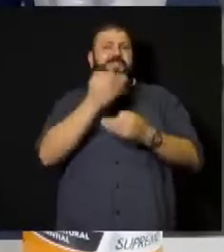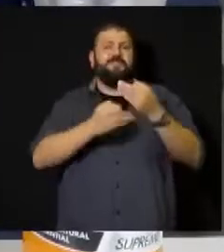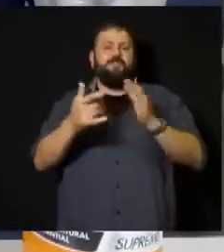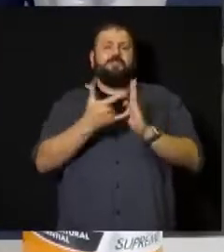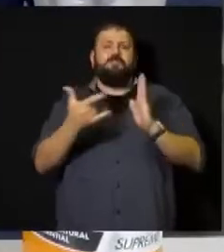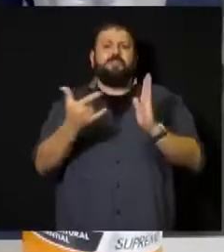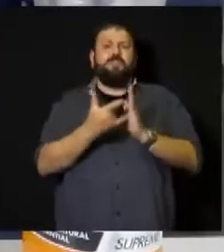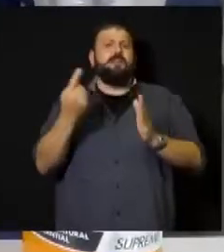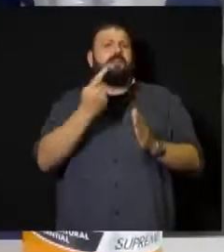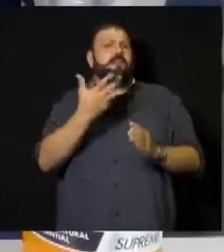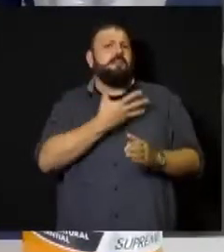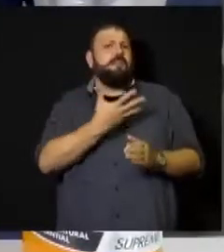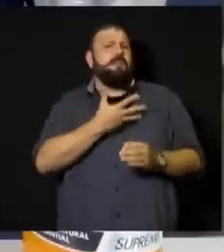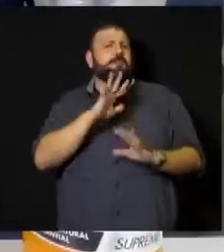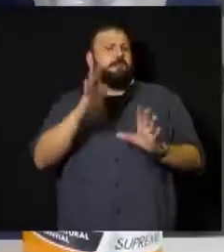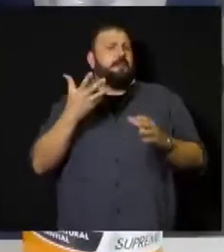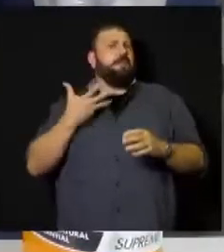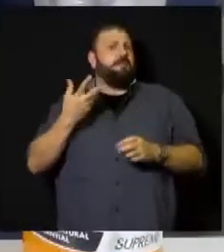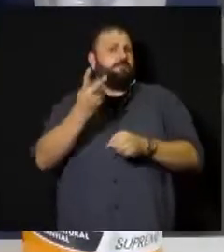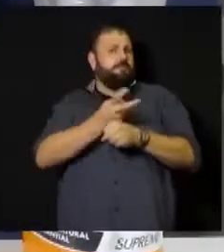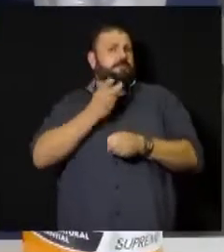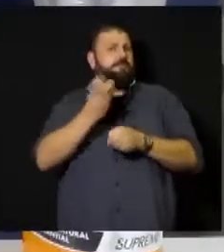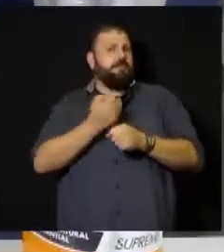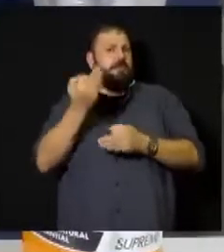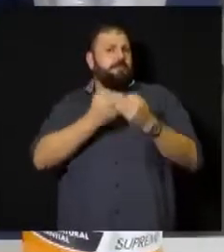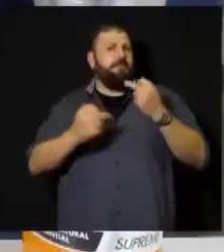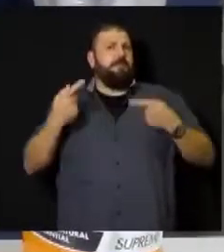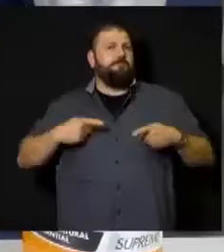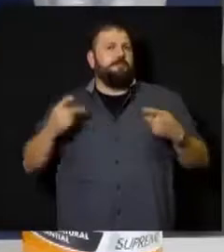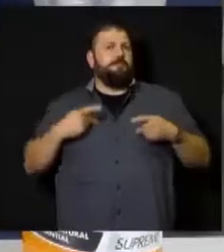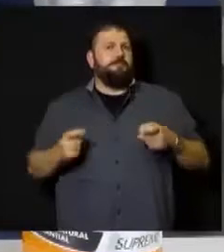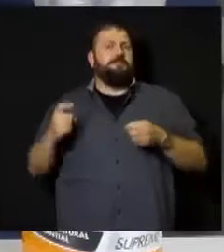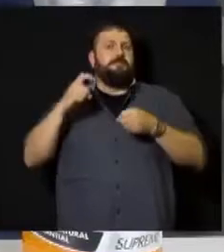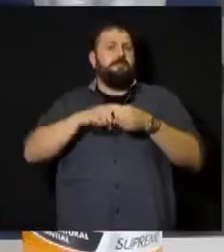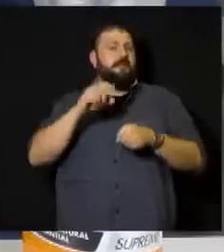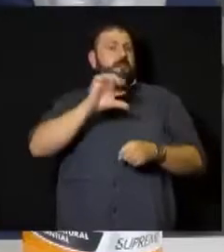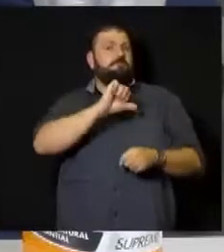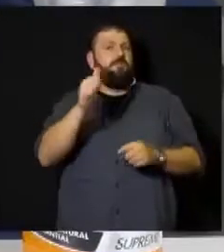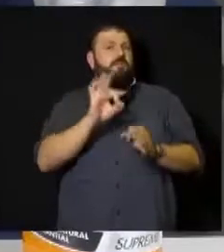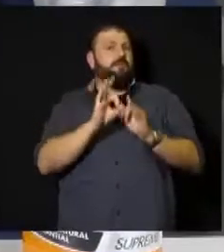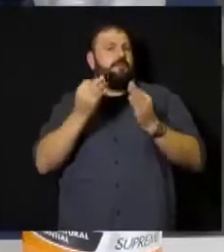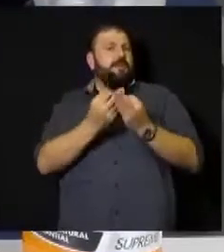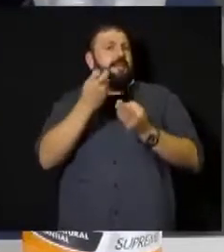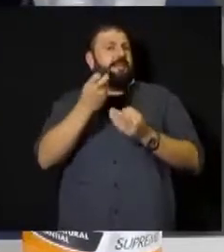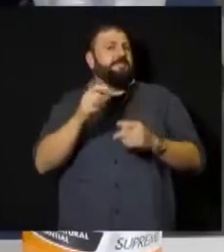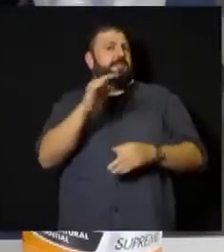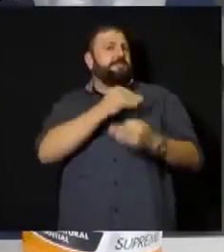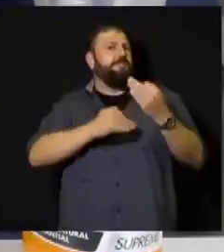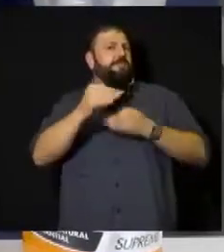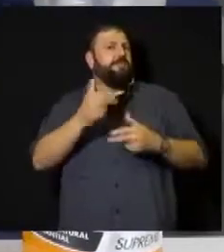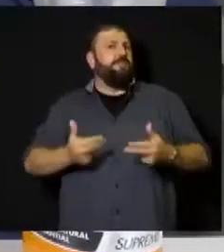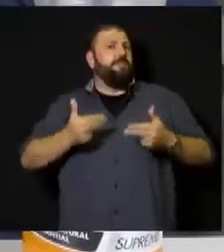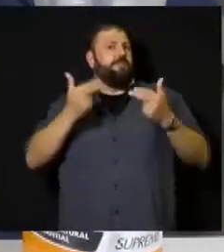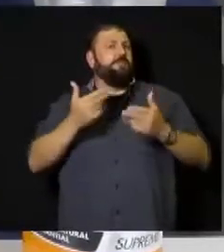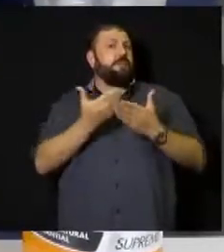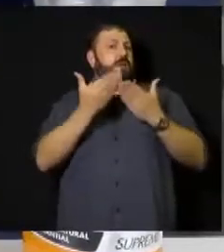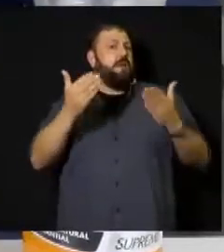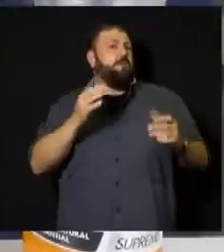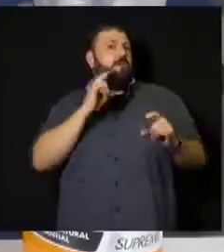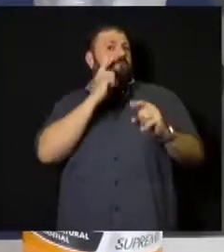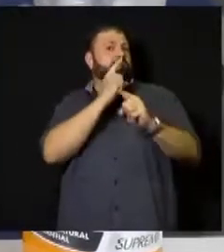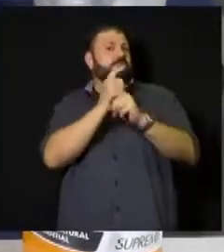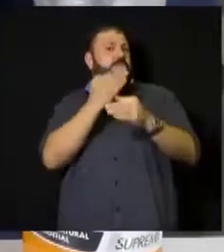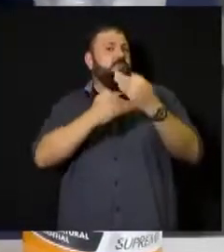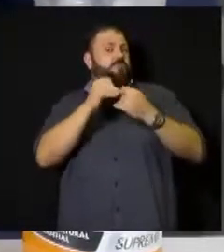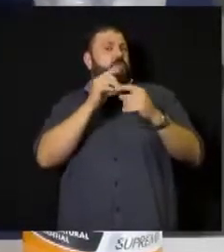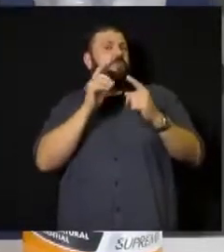check. What do we need to do? We need to invite, we need to affiliate, and the best way is in the business center. Right now, is